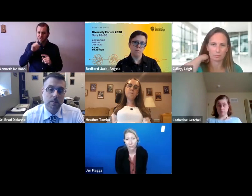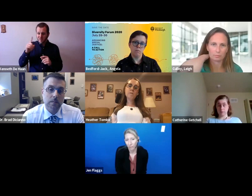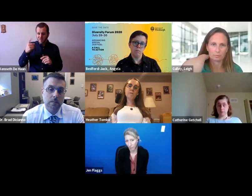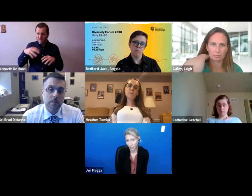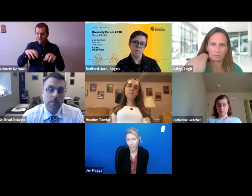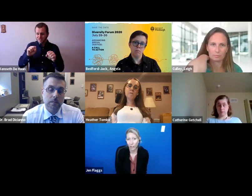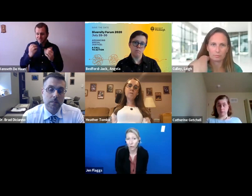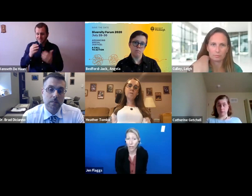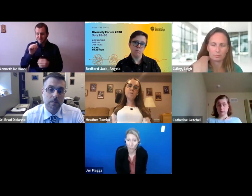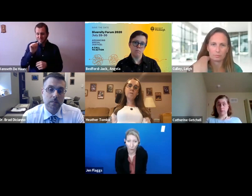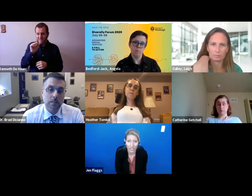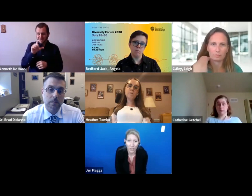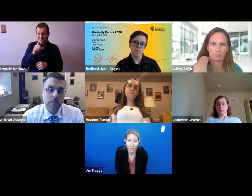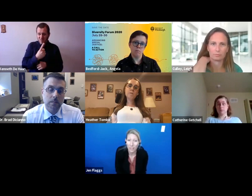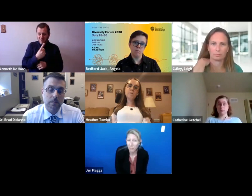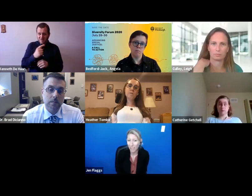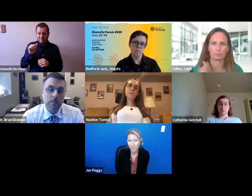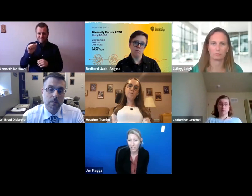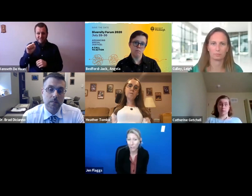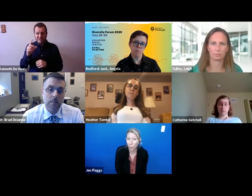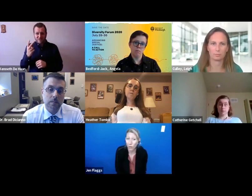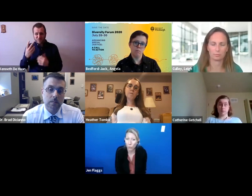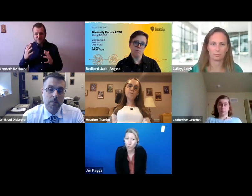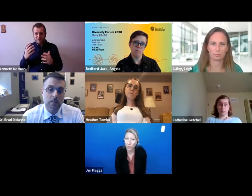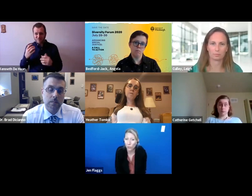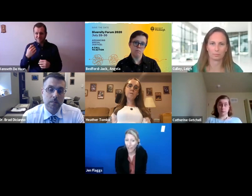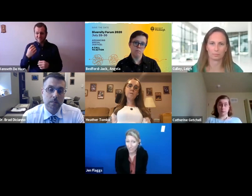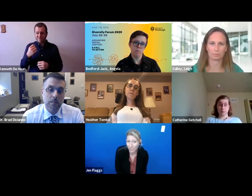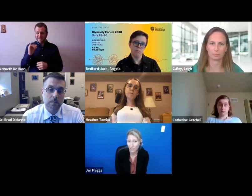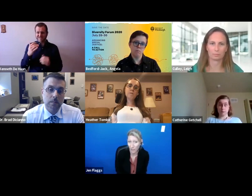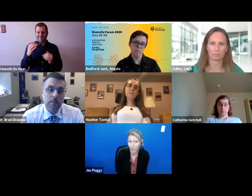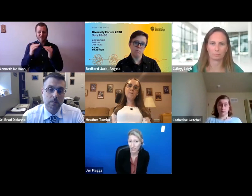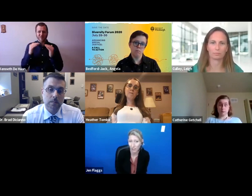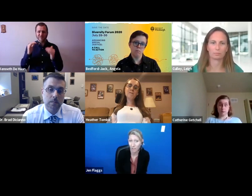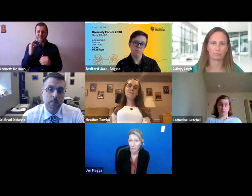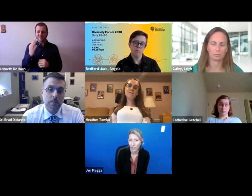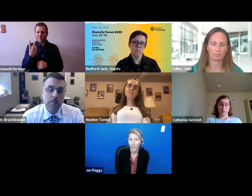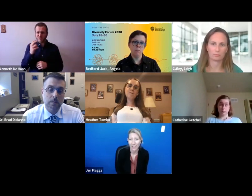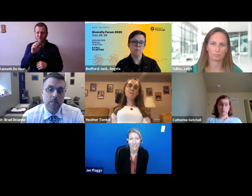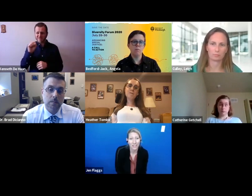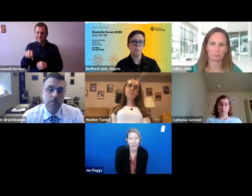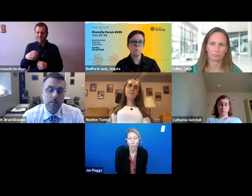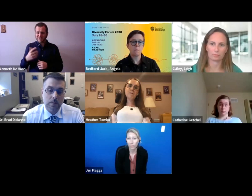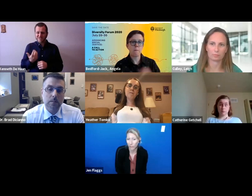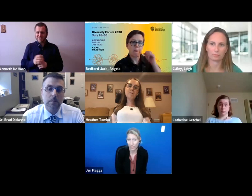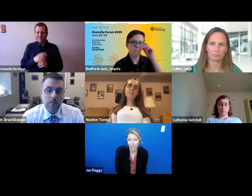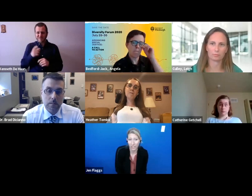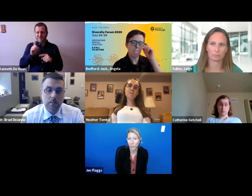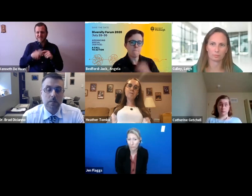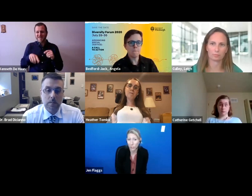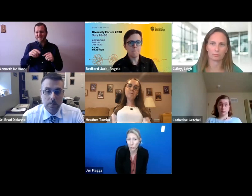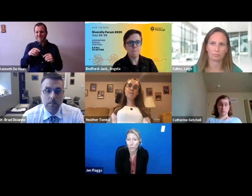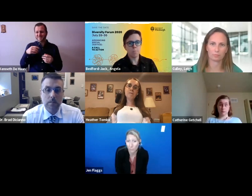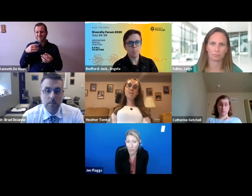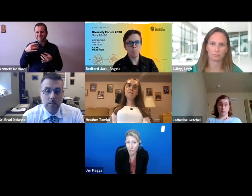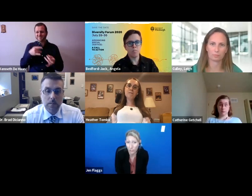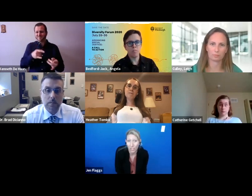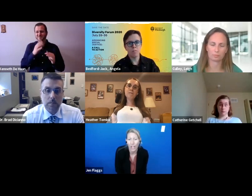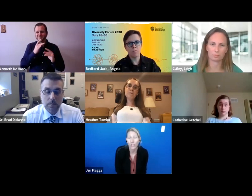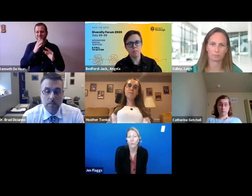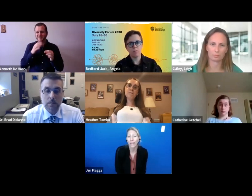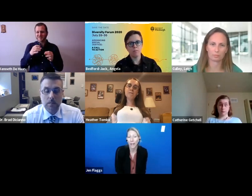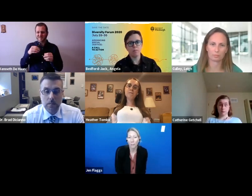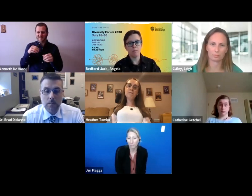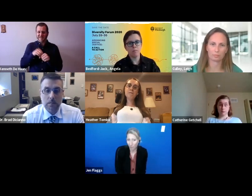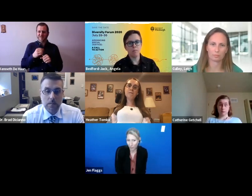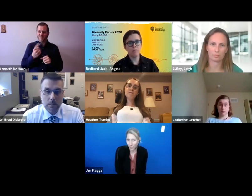typically, they'll tell you, I know ASL, but they may have taken one or two classes of ASL, and that is not equivalent. That's equivalent to two semesters,